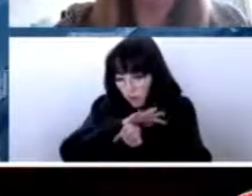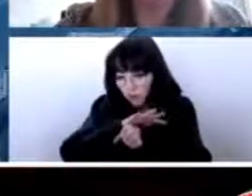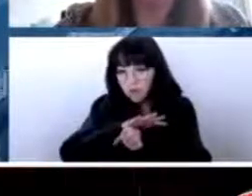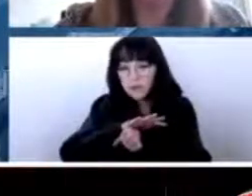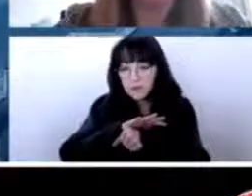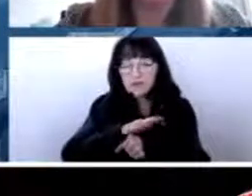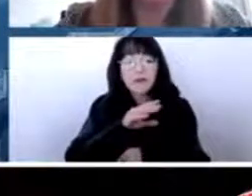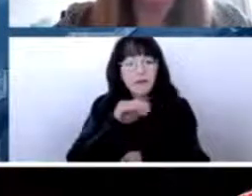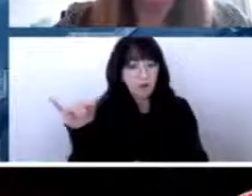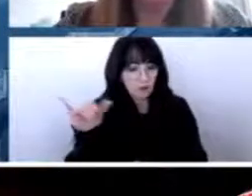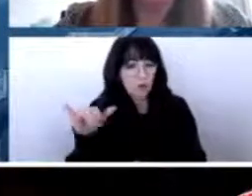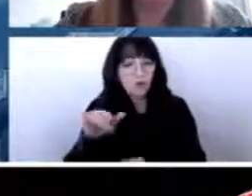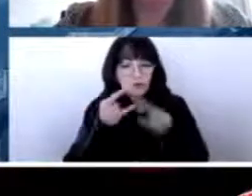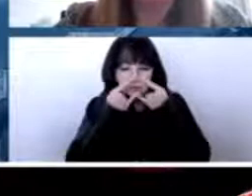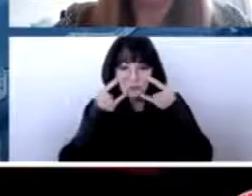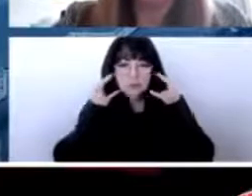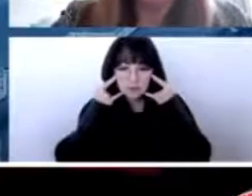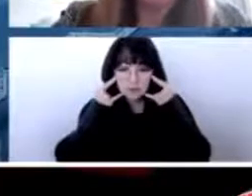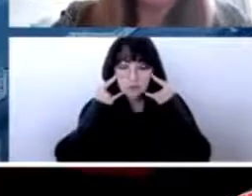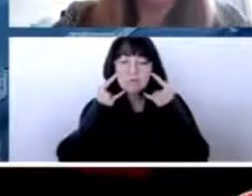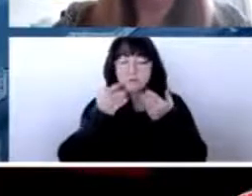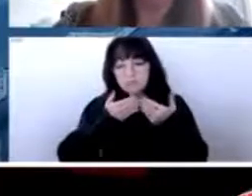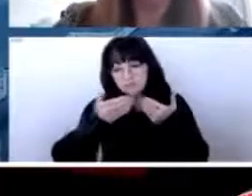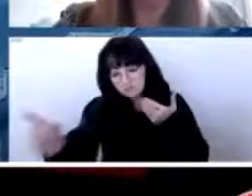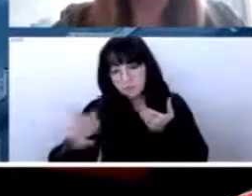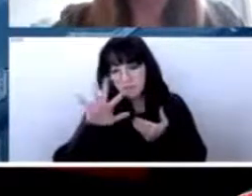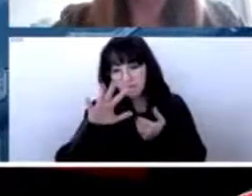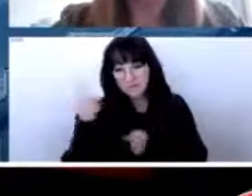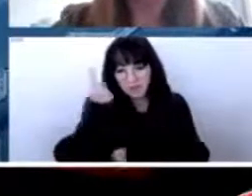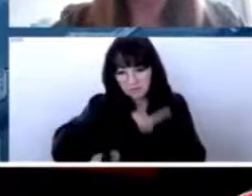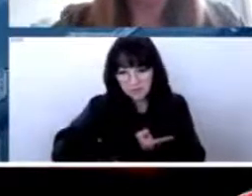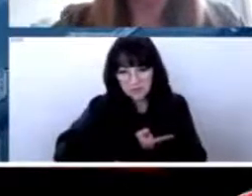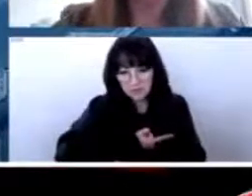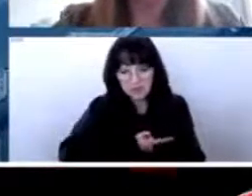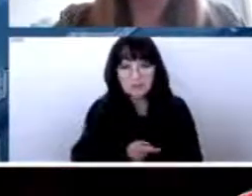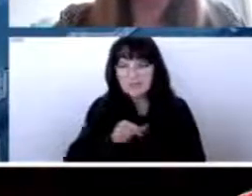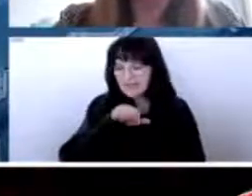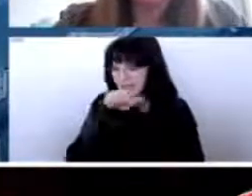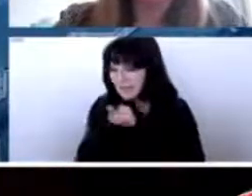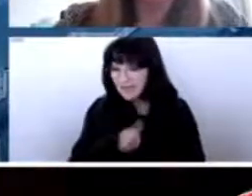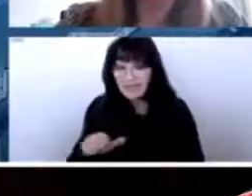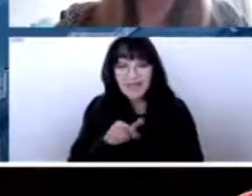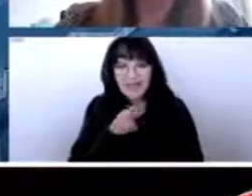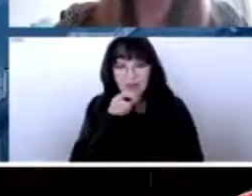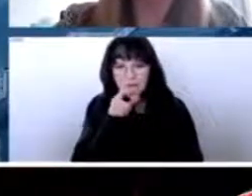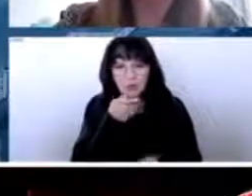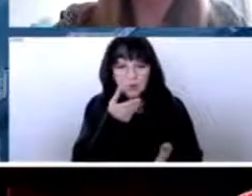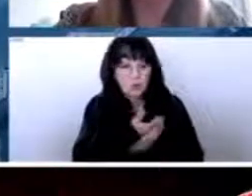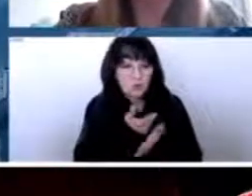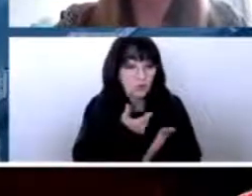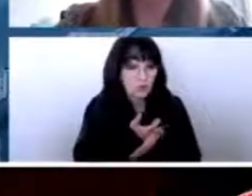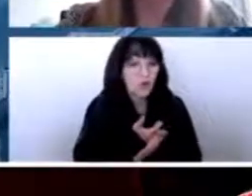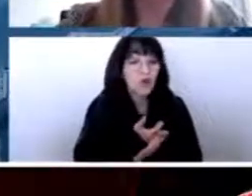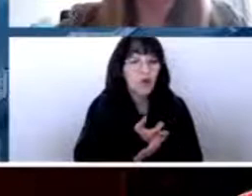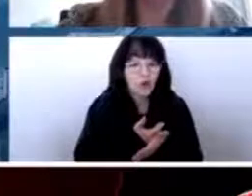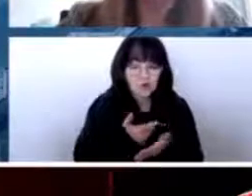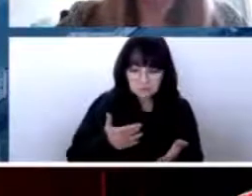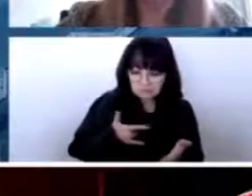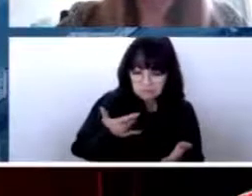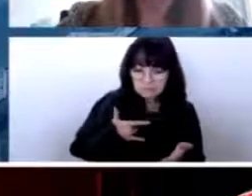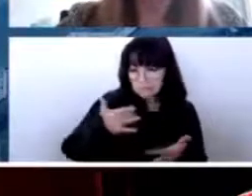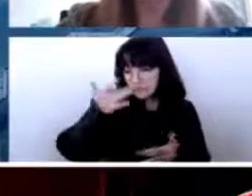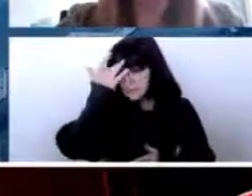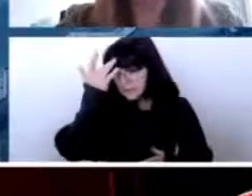wear your mask for 5 days. Now, anybody who's a close contact who develops any symptoms during that 10-day